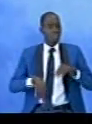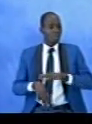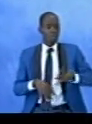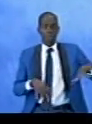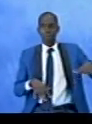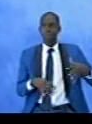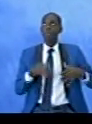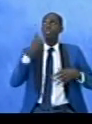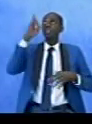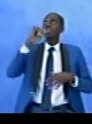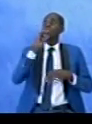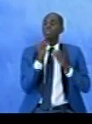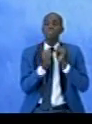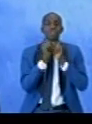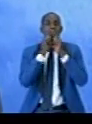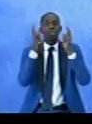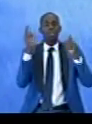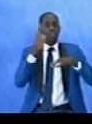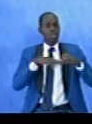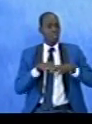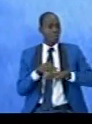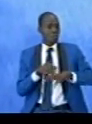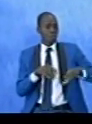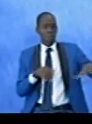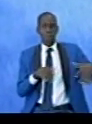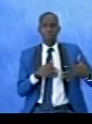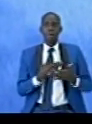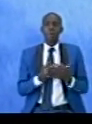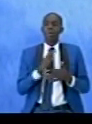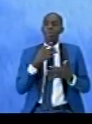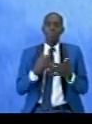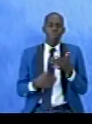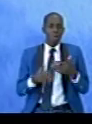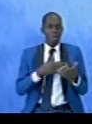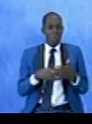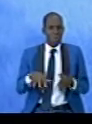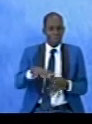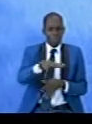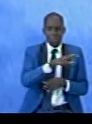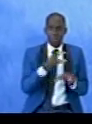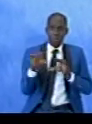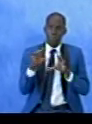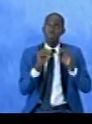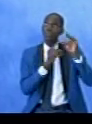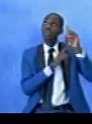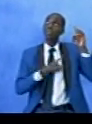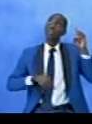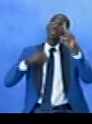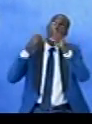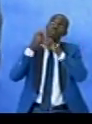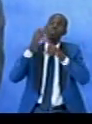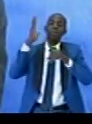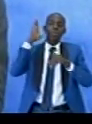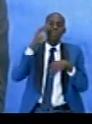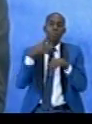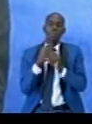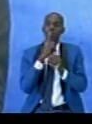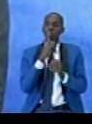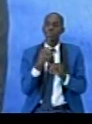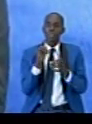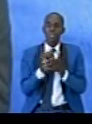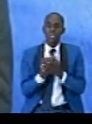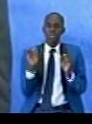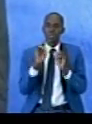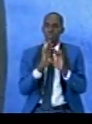greater than them, and whatever they do, the Lord himself will make sure that nothing